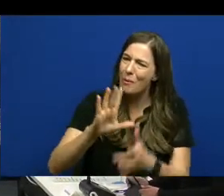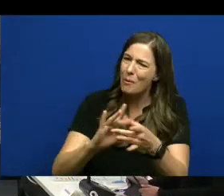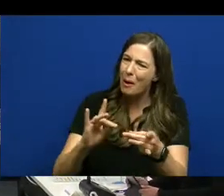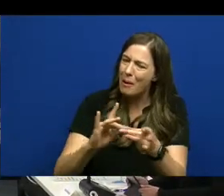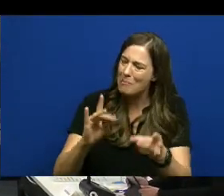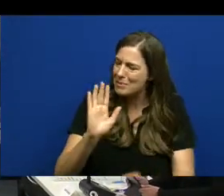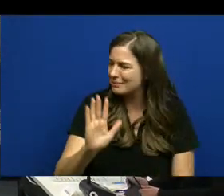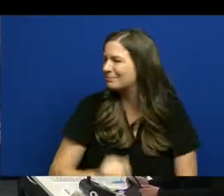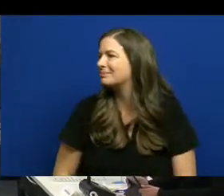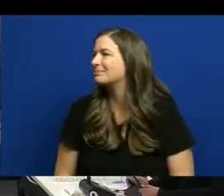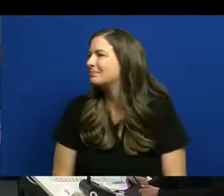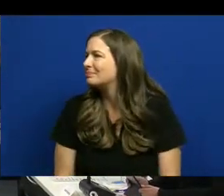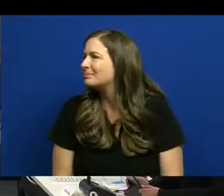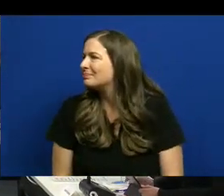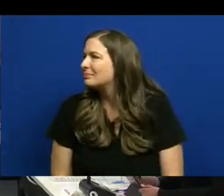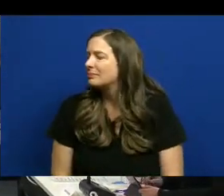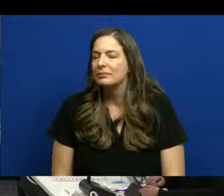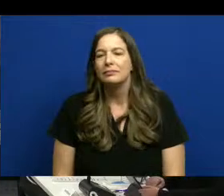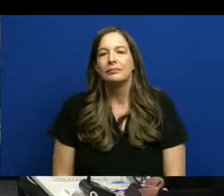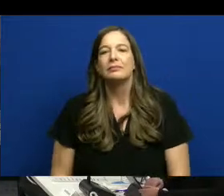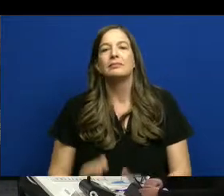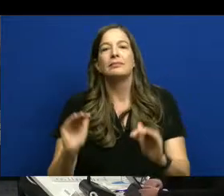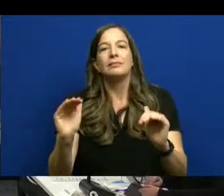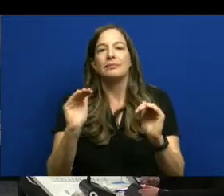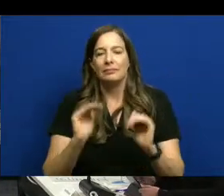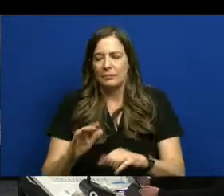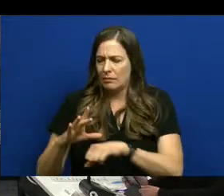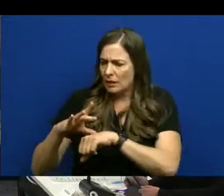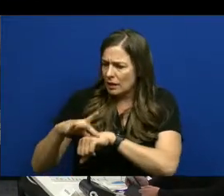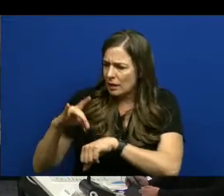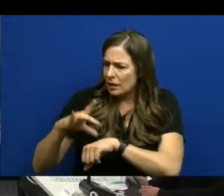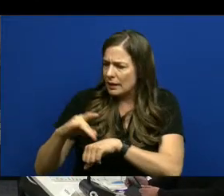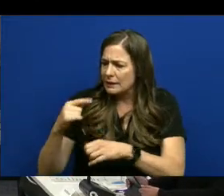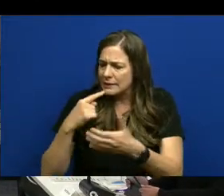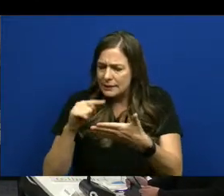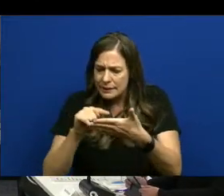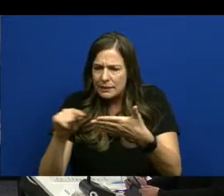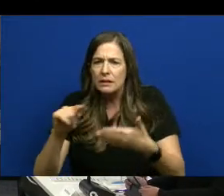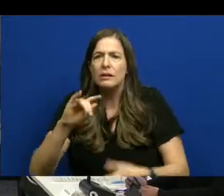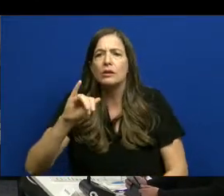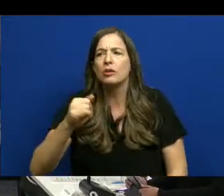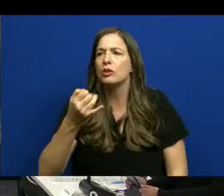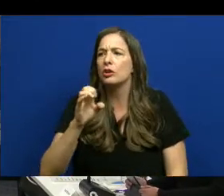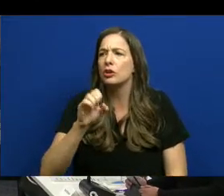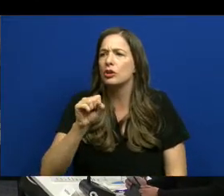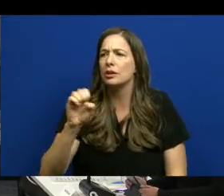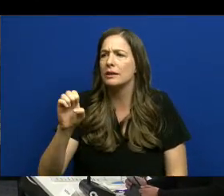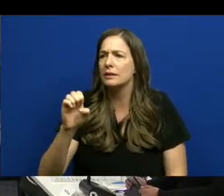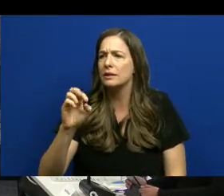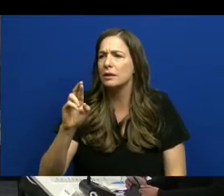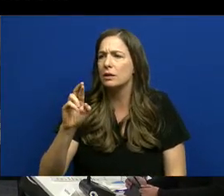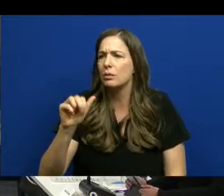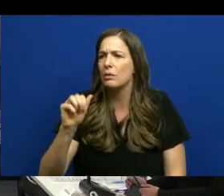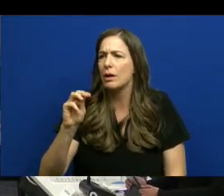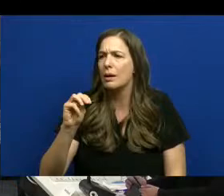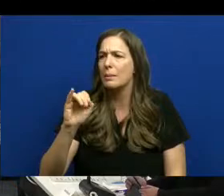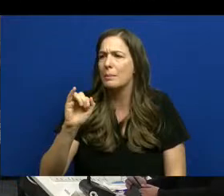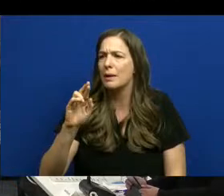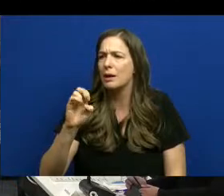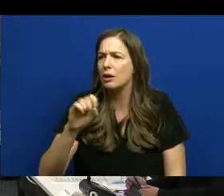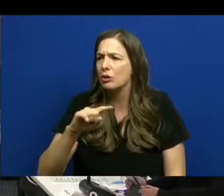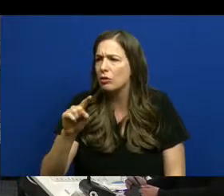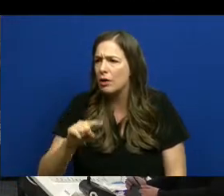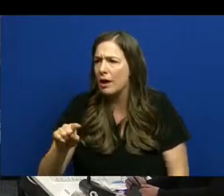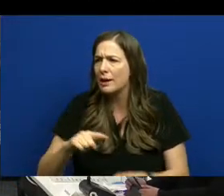Okay, next we have on the card it's written as Jesse Ramirez and Katie Engelbrecht. Are both of you commenting together or